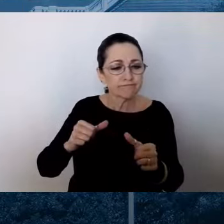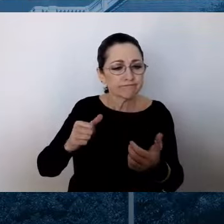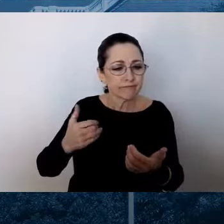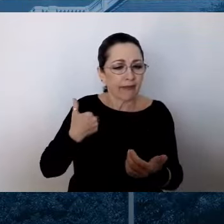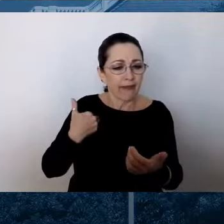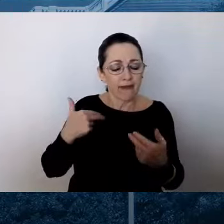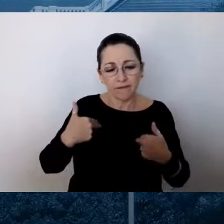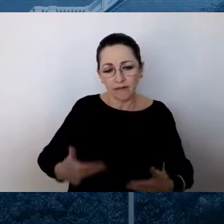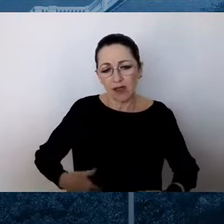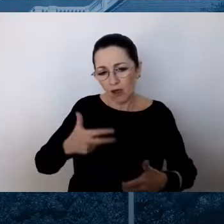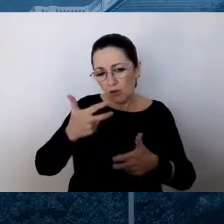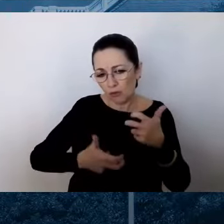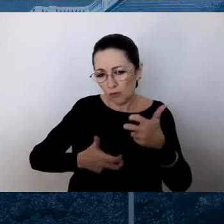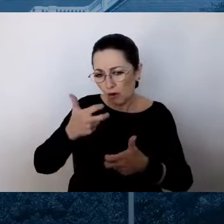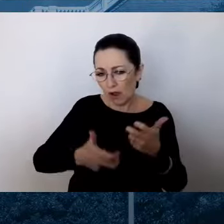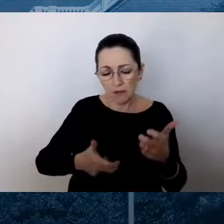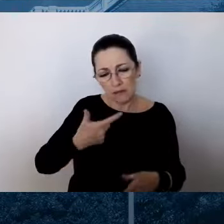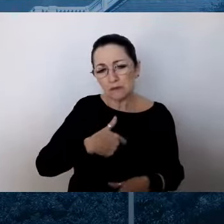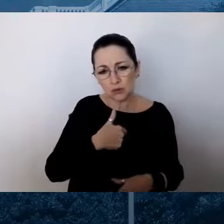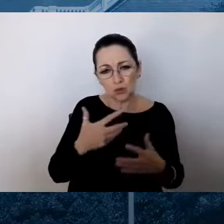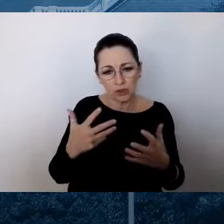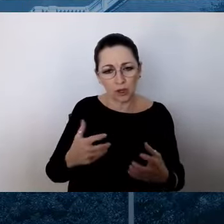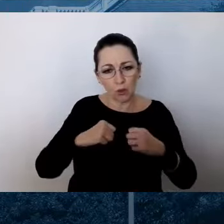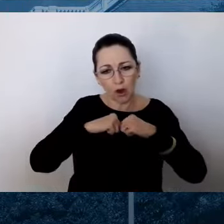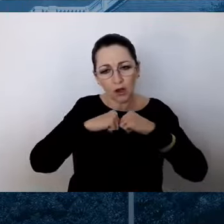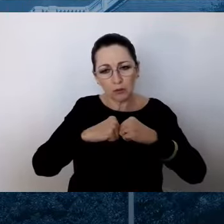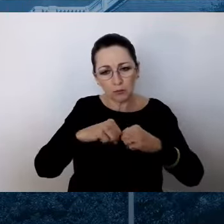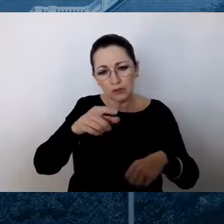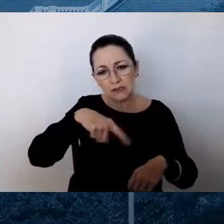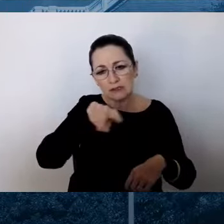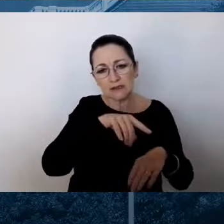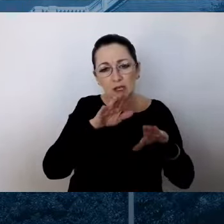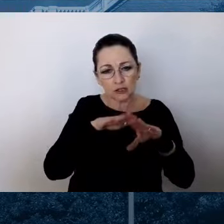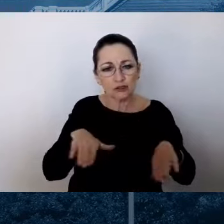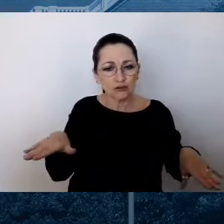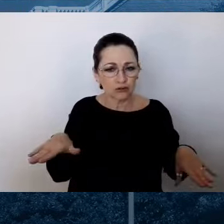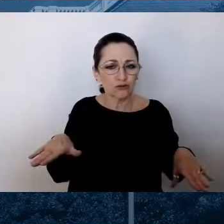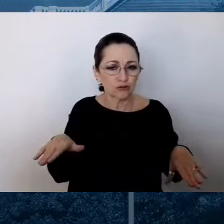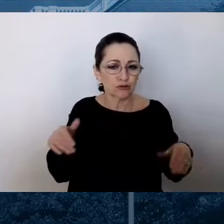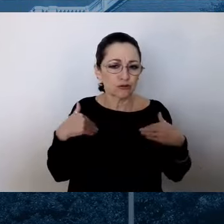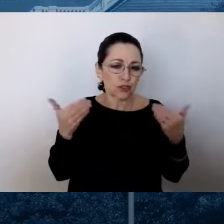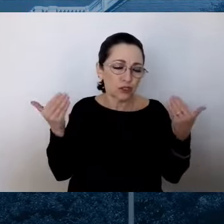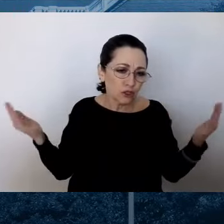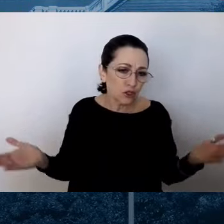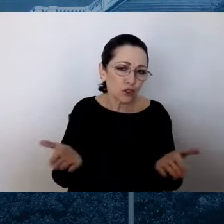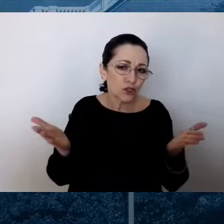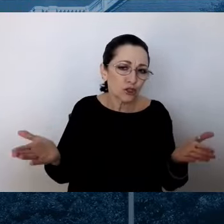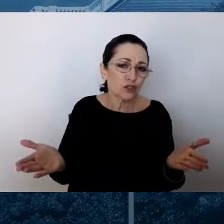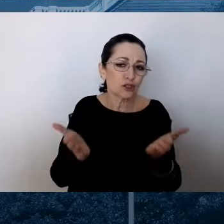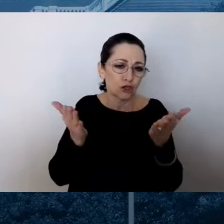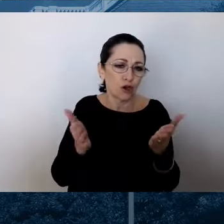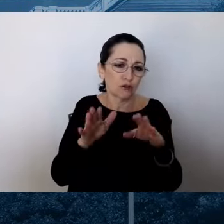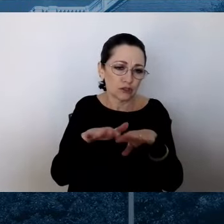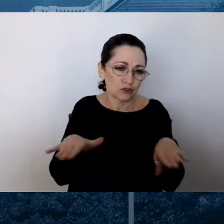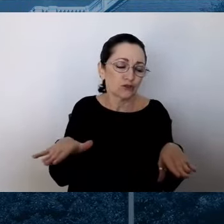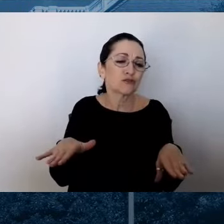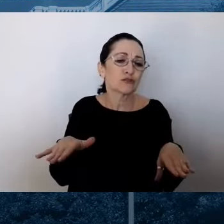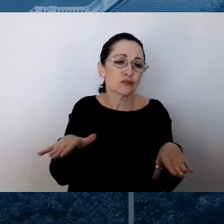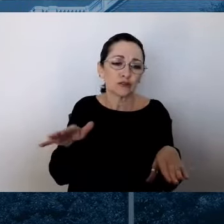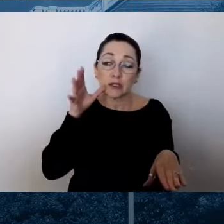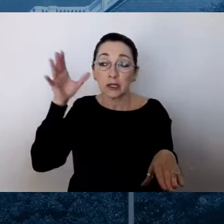to protect our kids. And that includes encouraging parents to get them vaccinated. So let's talk a little bit about